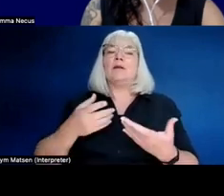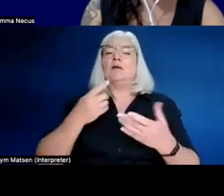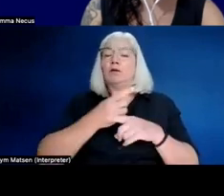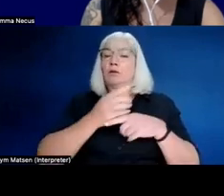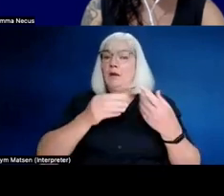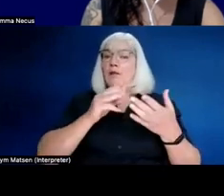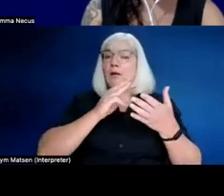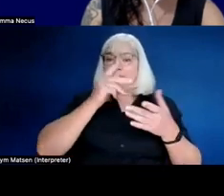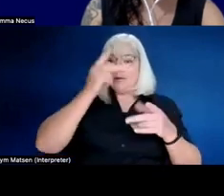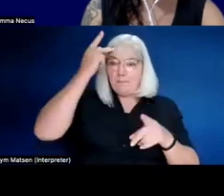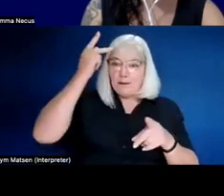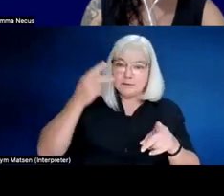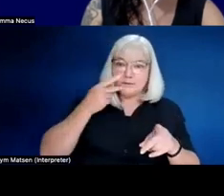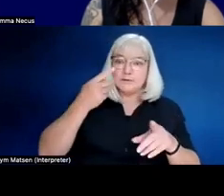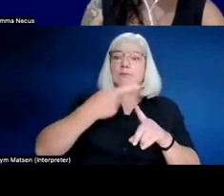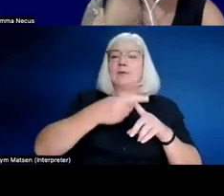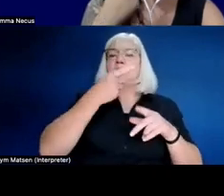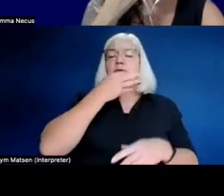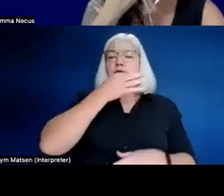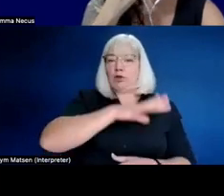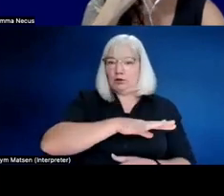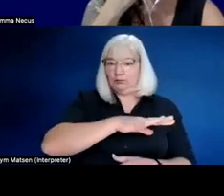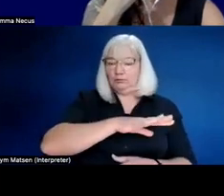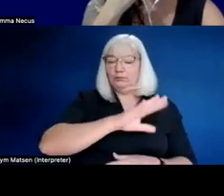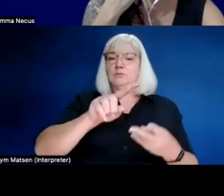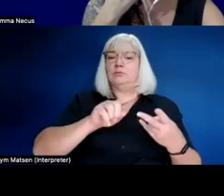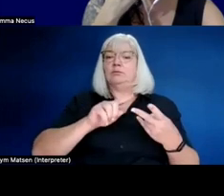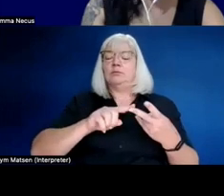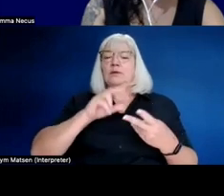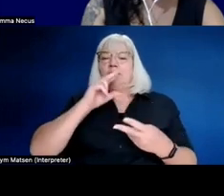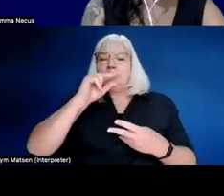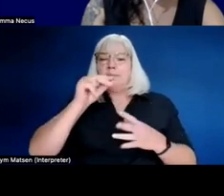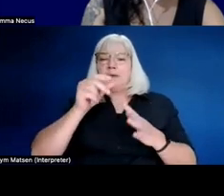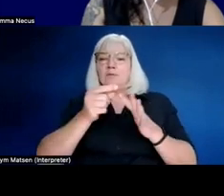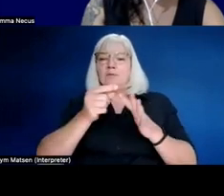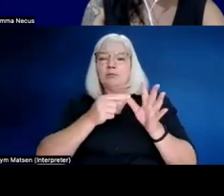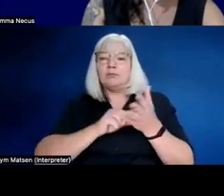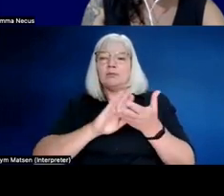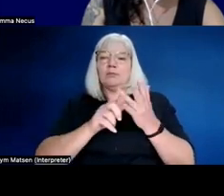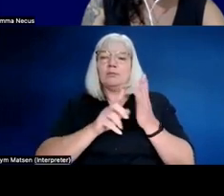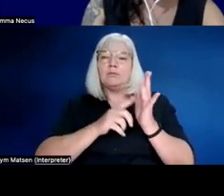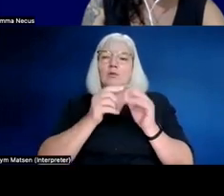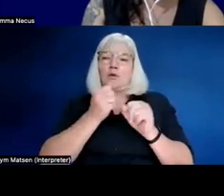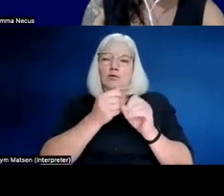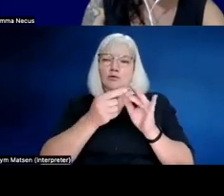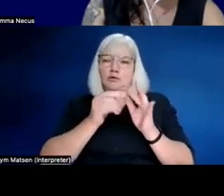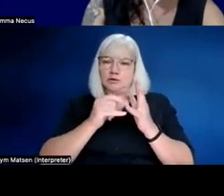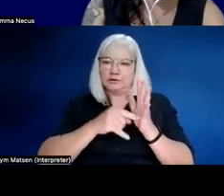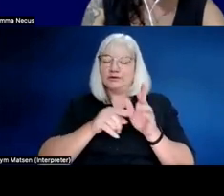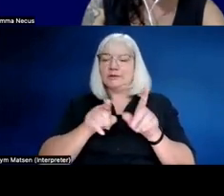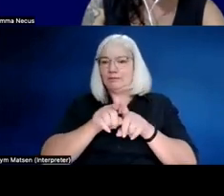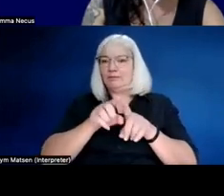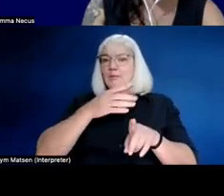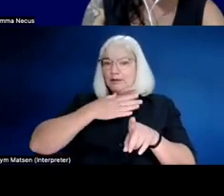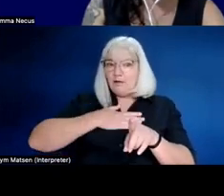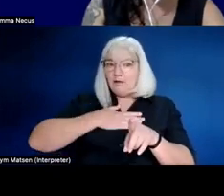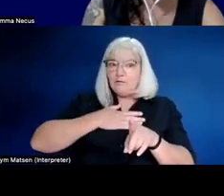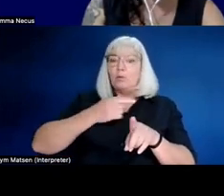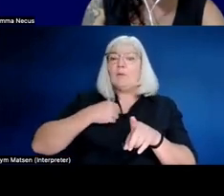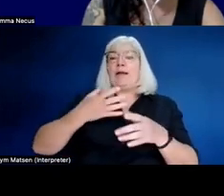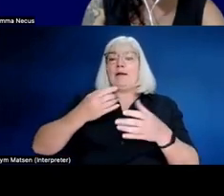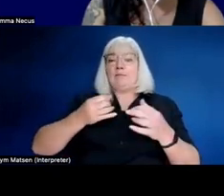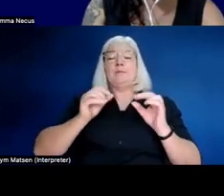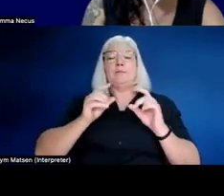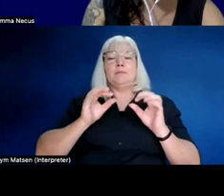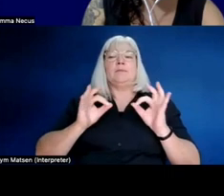as myself who have specific training in eating and drinking support. And we work closely looking at